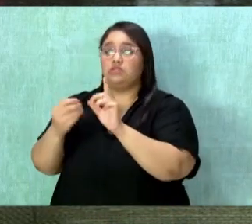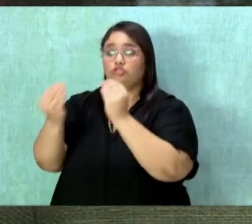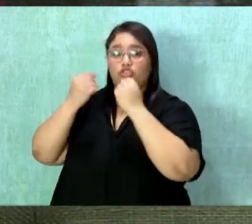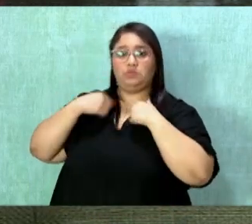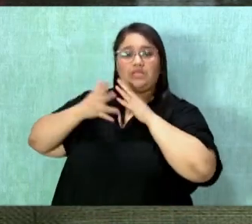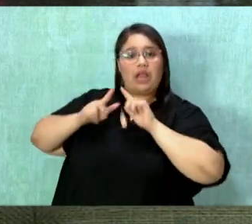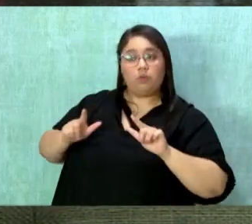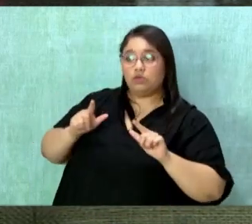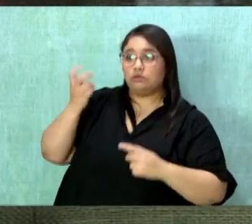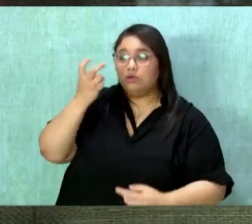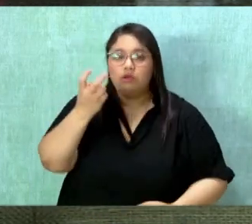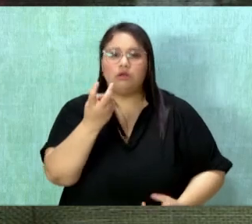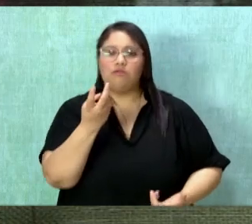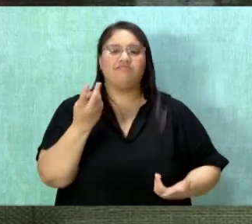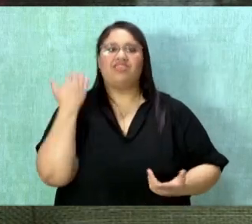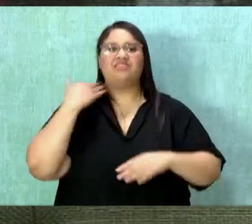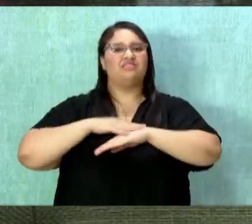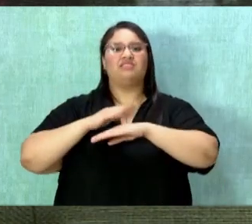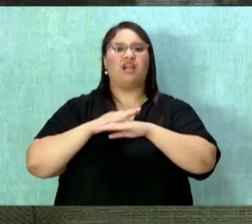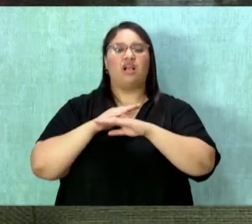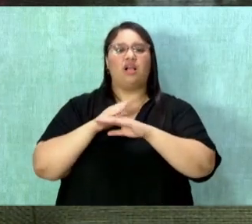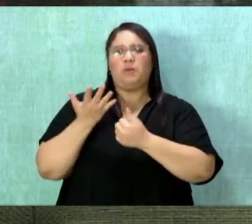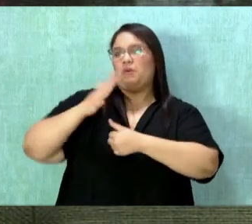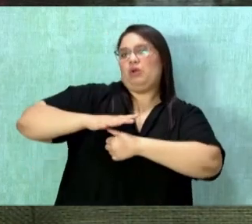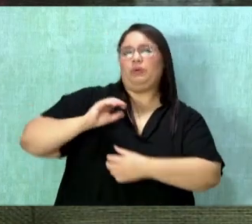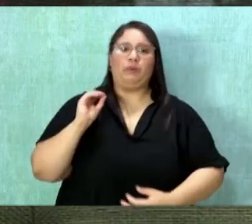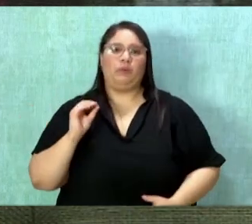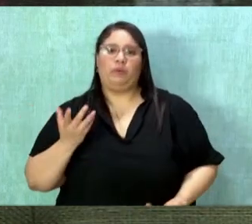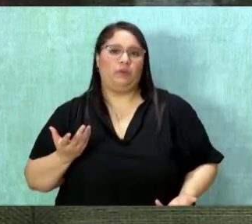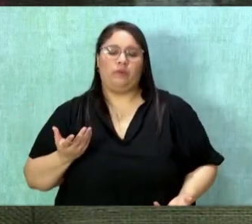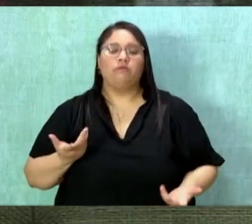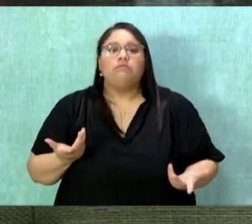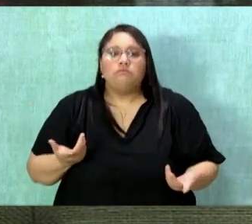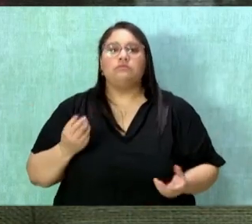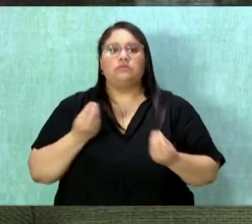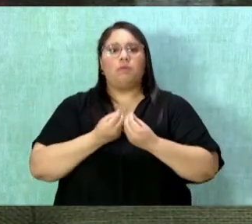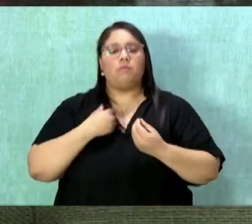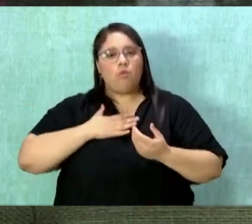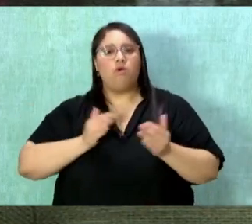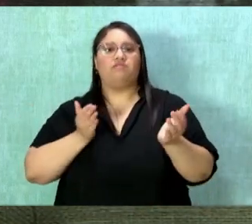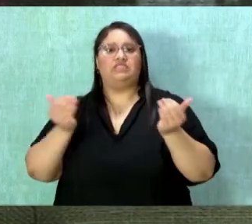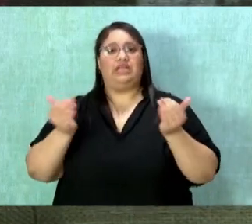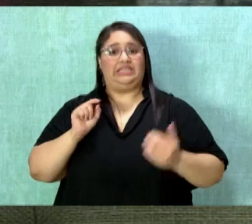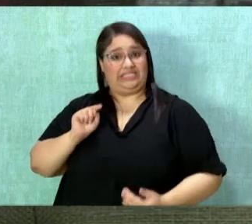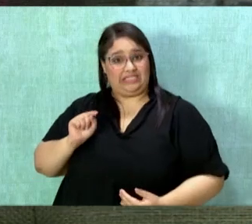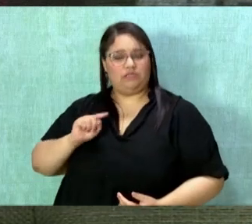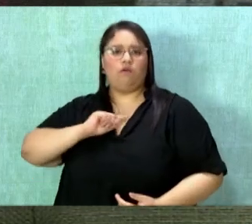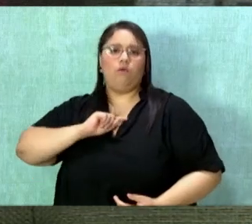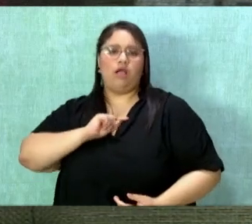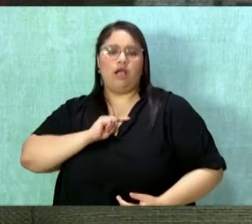language, that was not something that was on the books then. And that is something I also want to help to facilitate, to